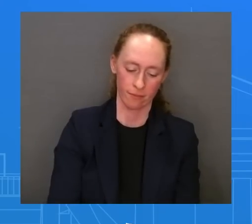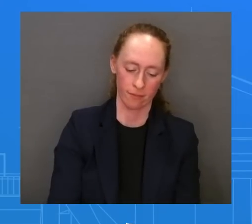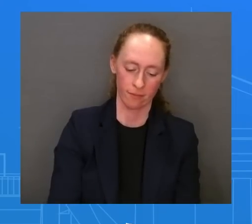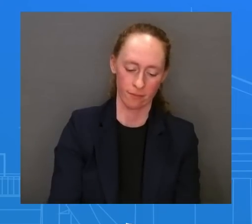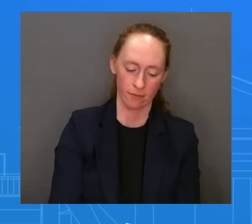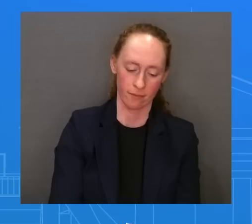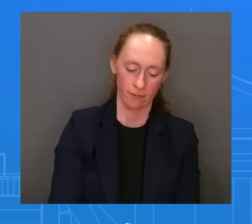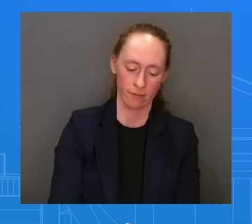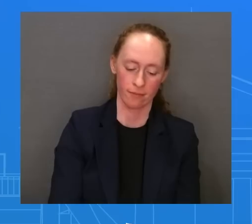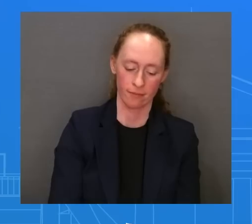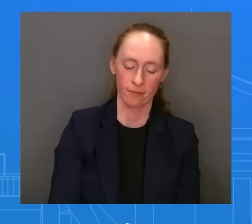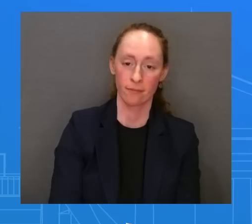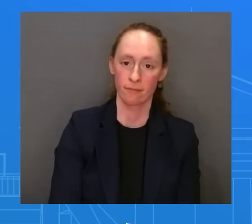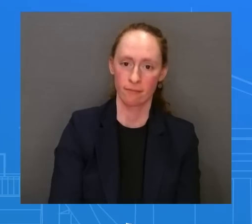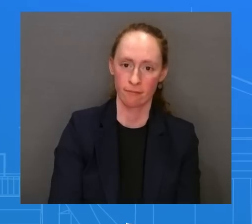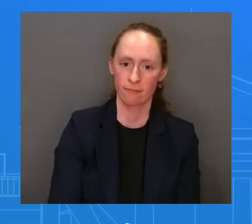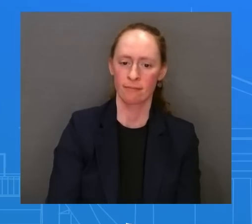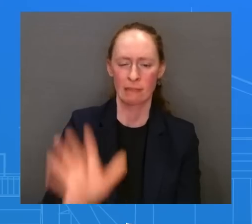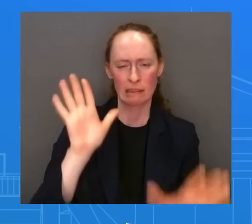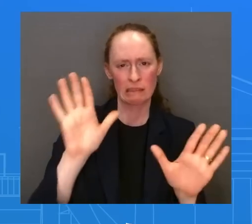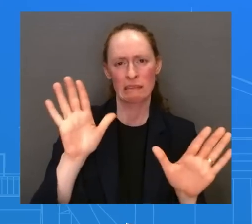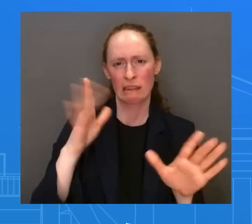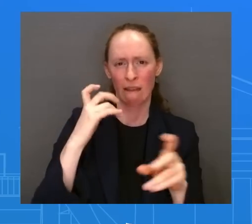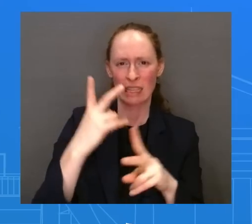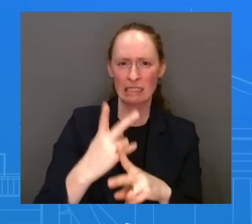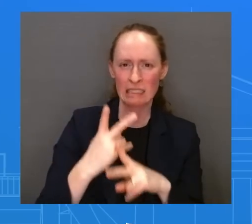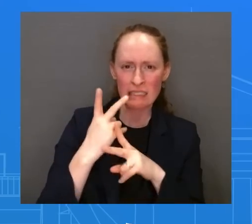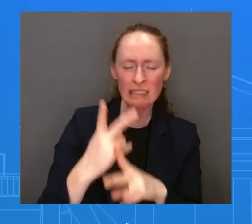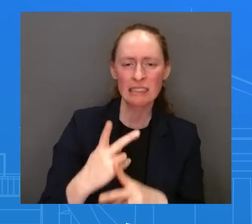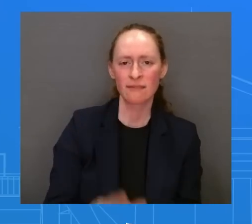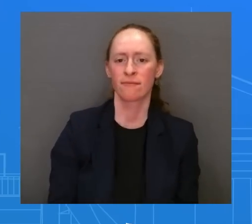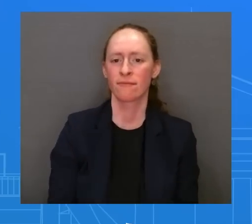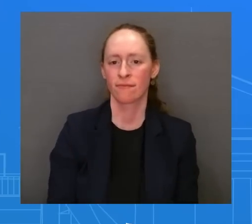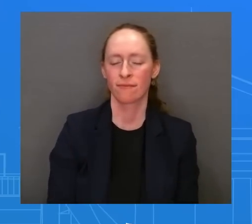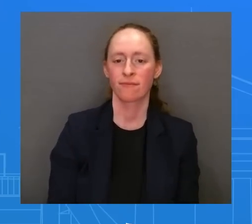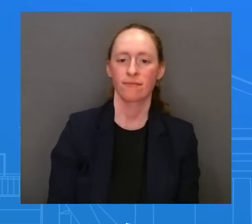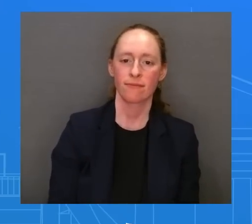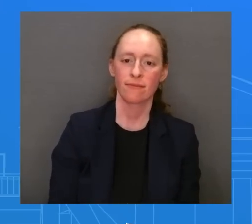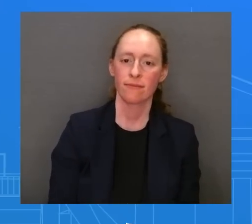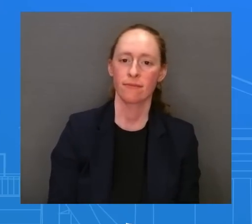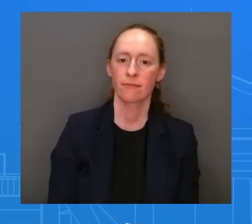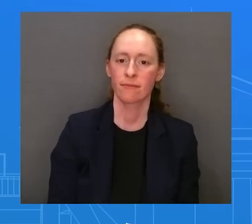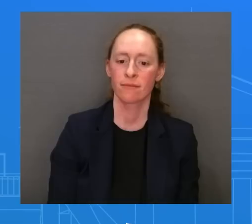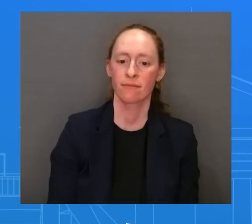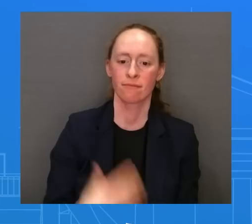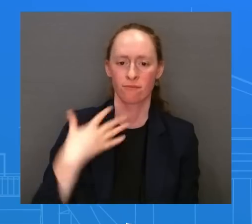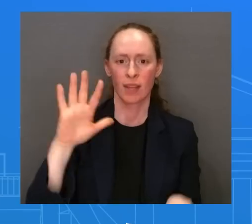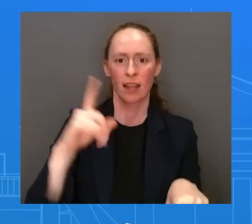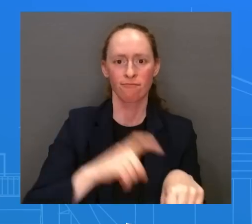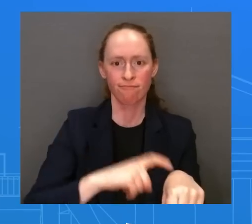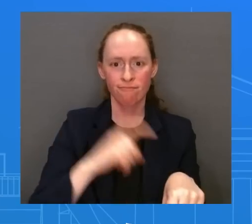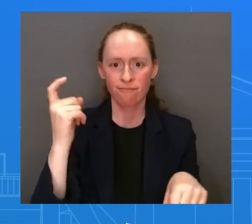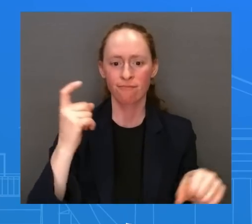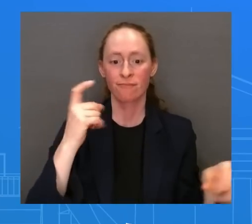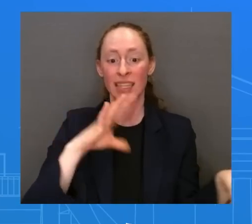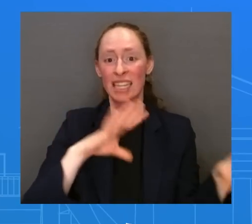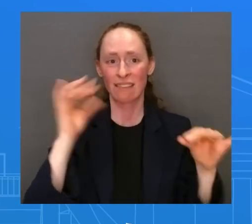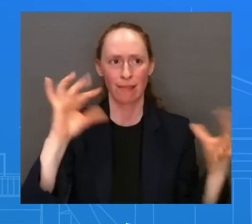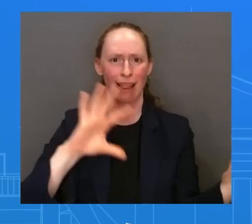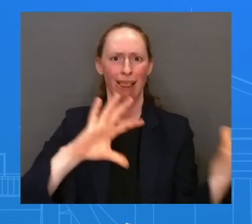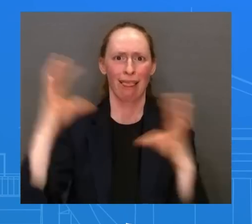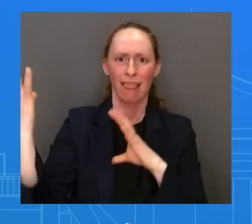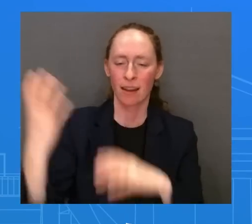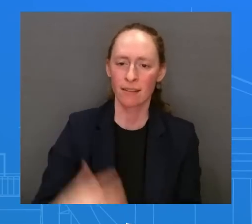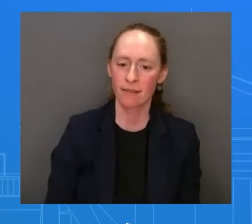undermining the very outcome you're trying to to uh to keep in persistence about China if I made recently in a congressional